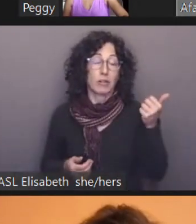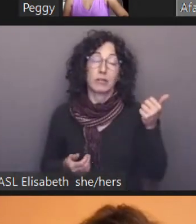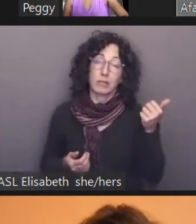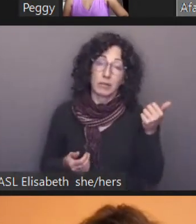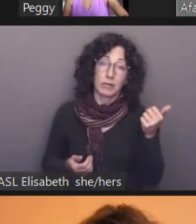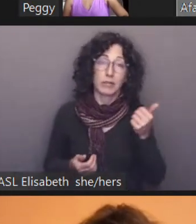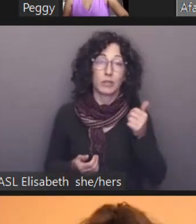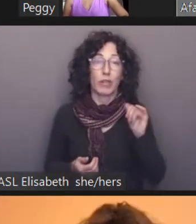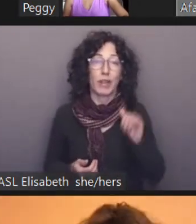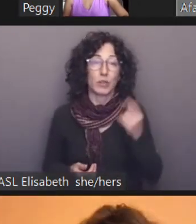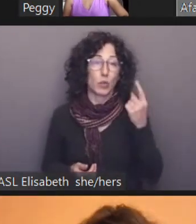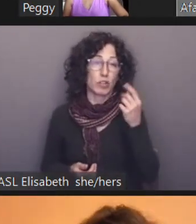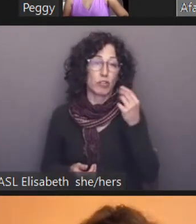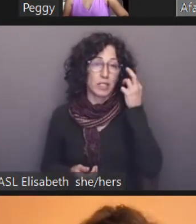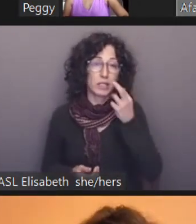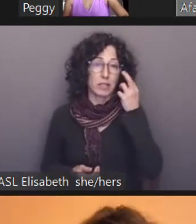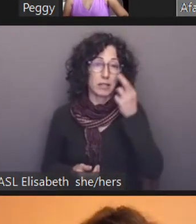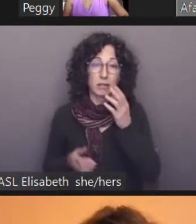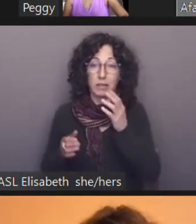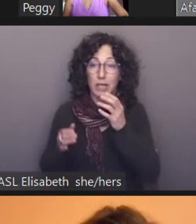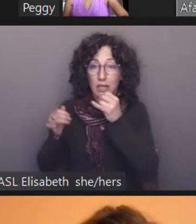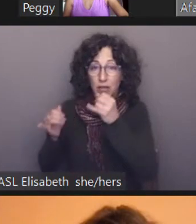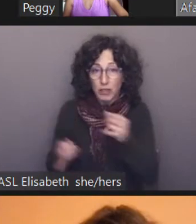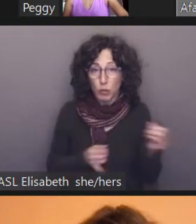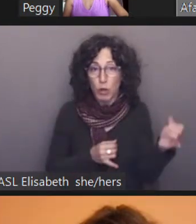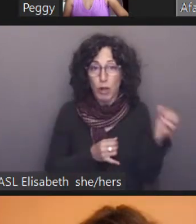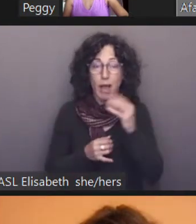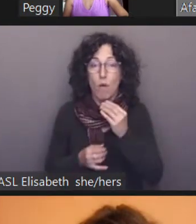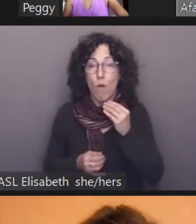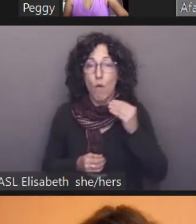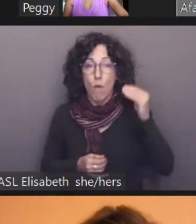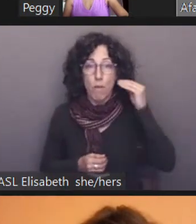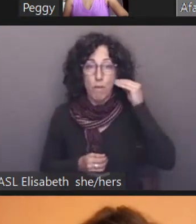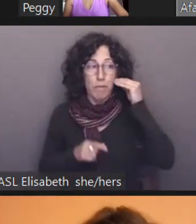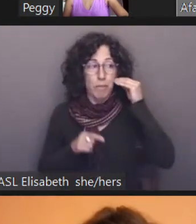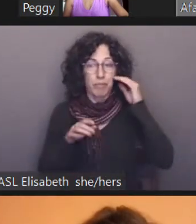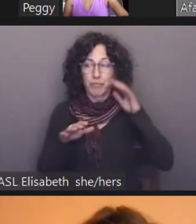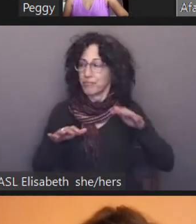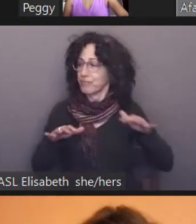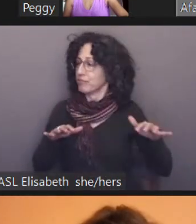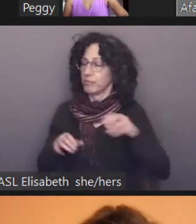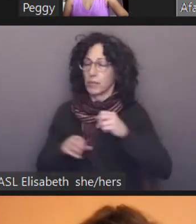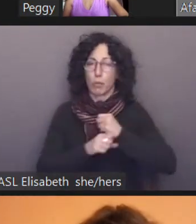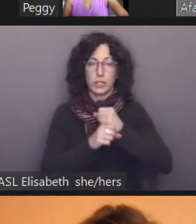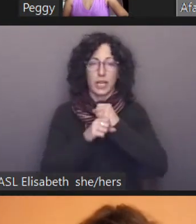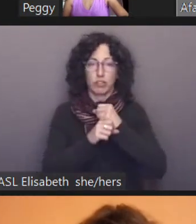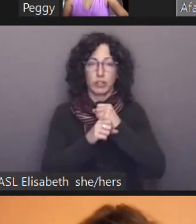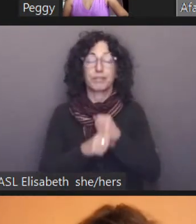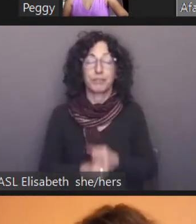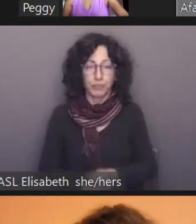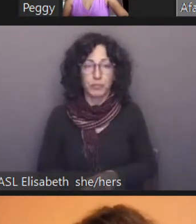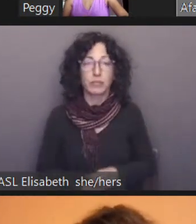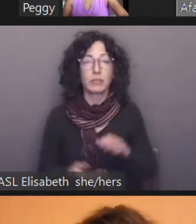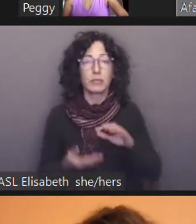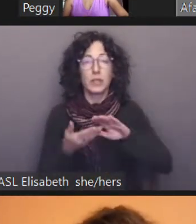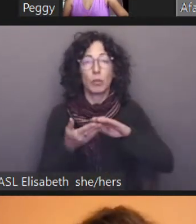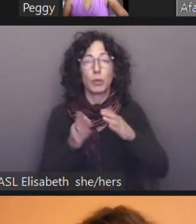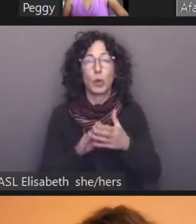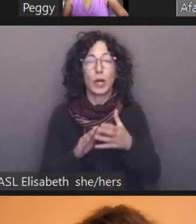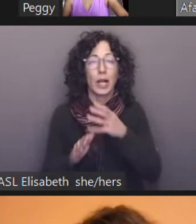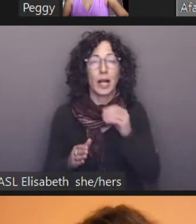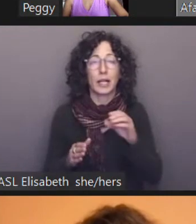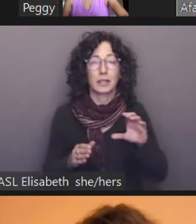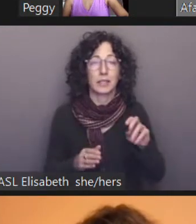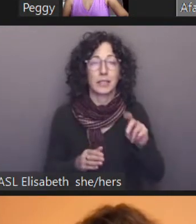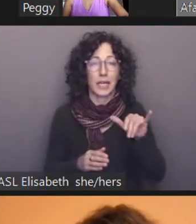a sort of individual and household level to get vaccinated. And at the community and city level, you